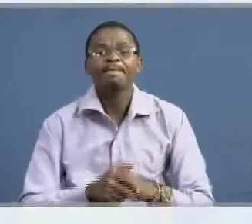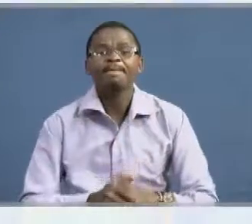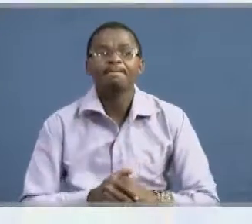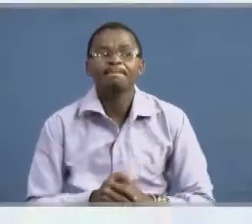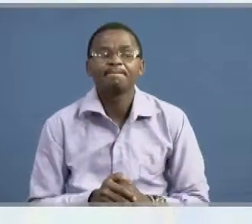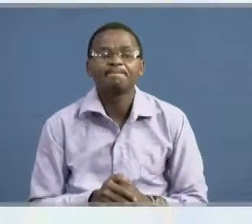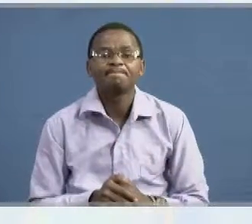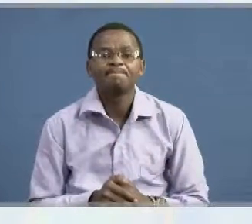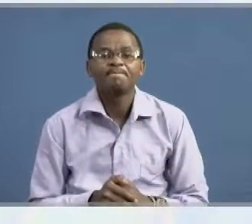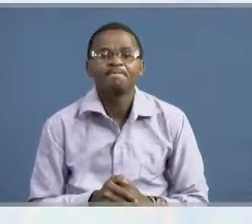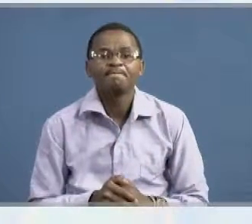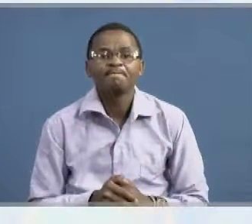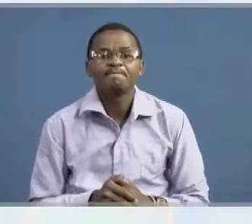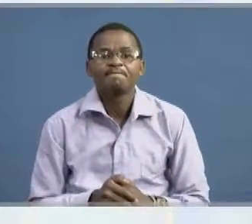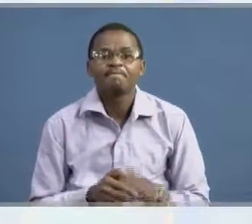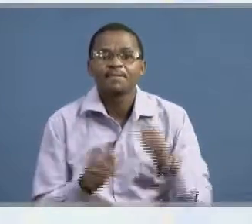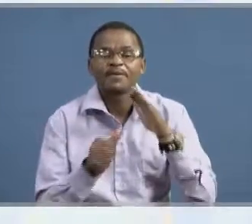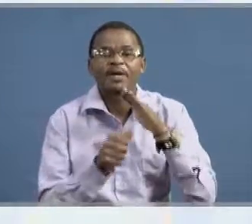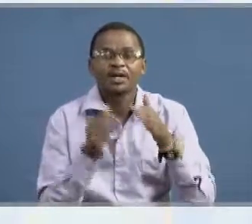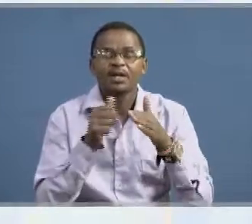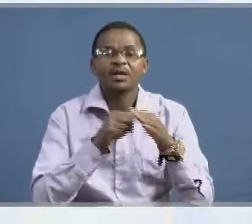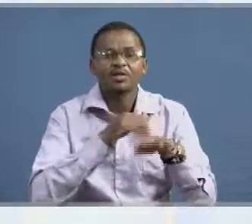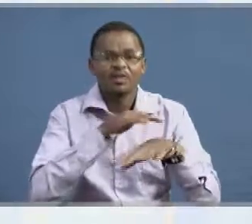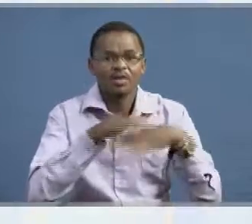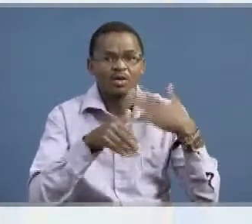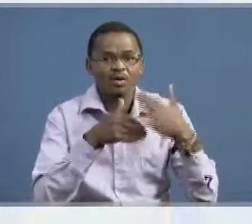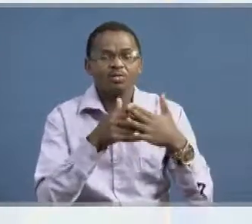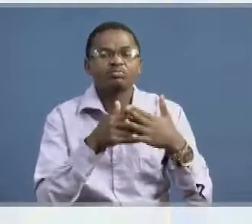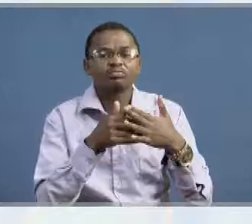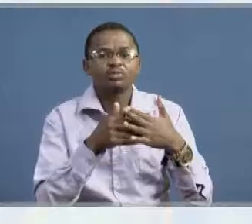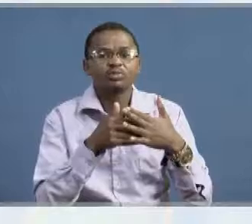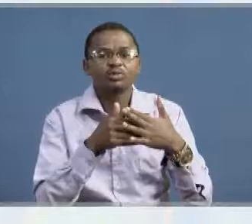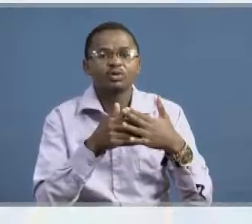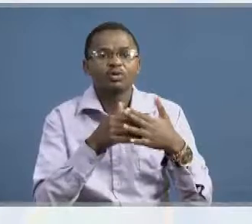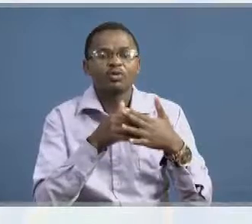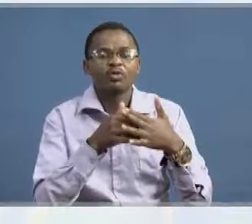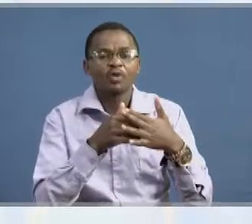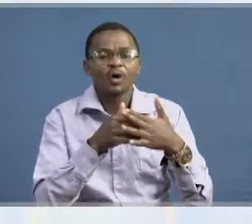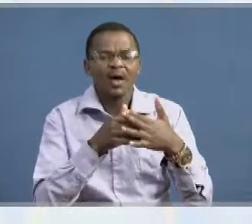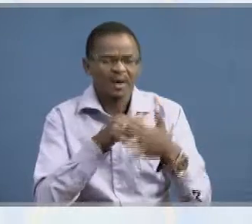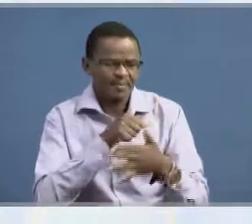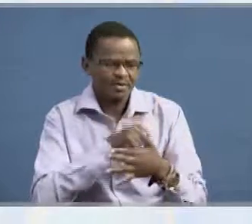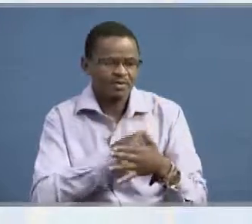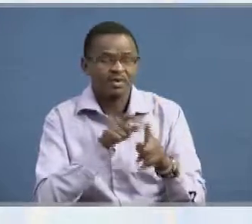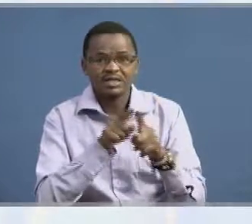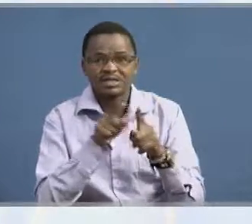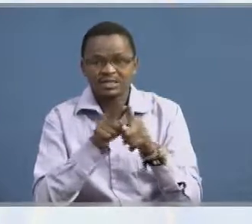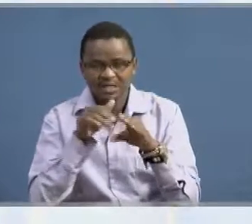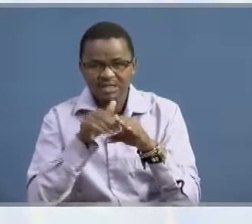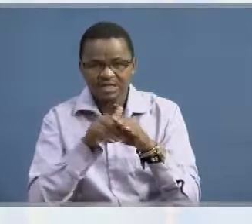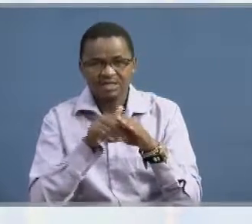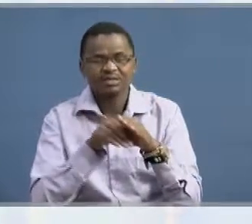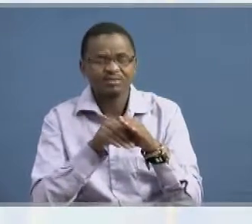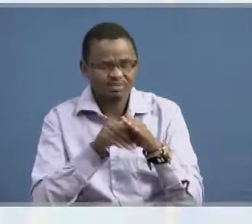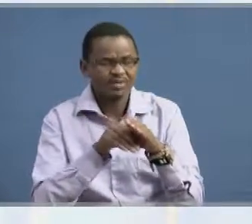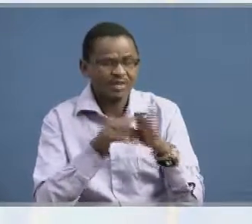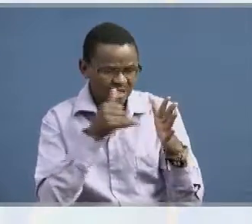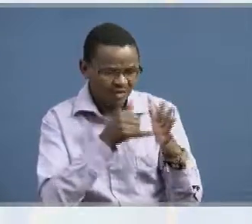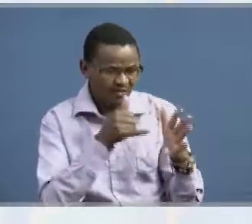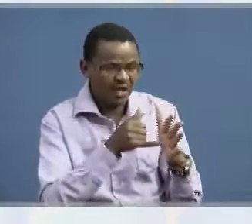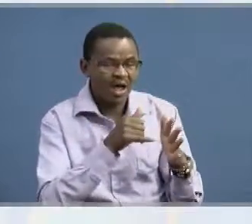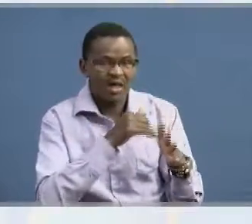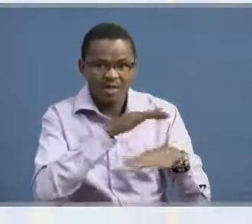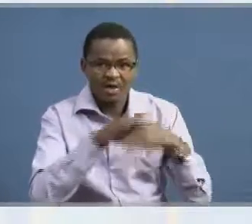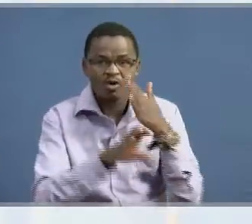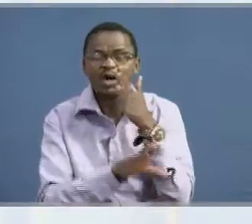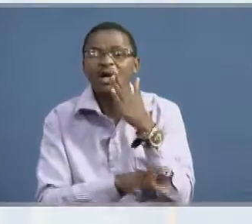The government, under the universal health coverage, has prioritized and invested in modern equipment across